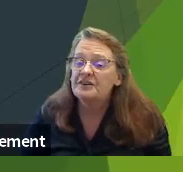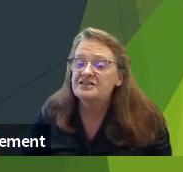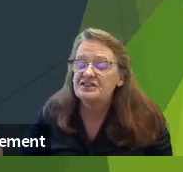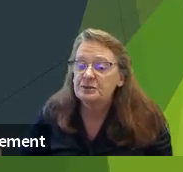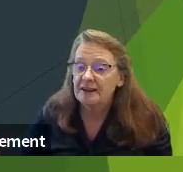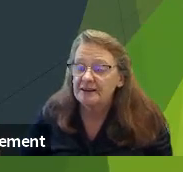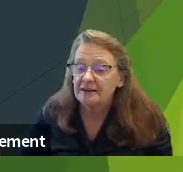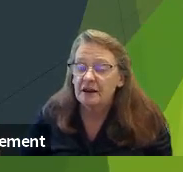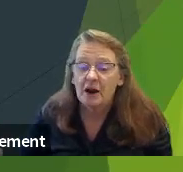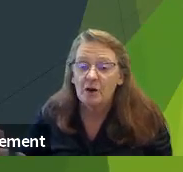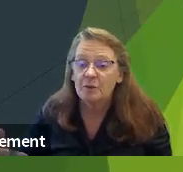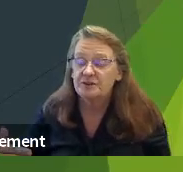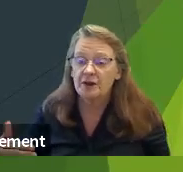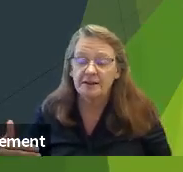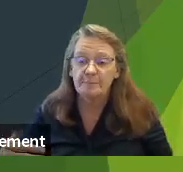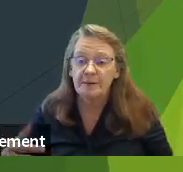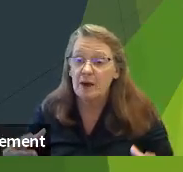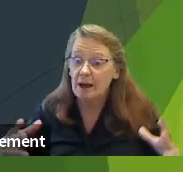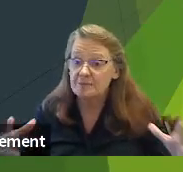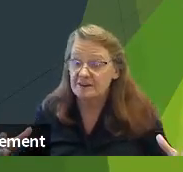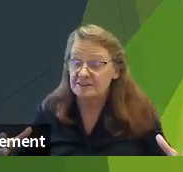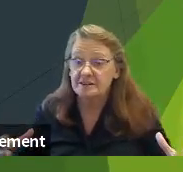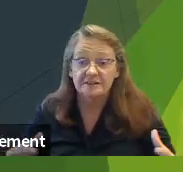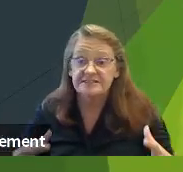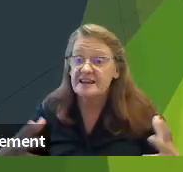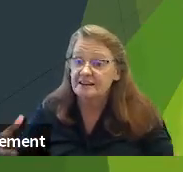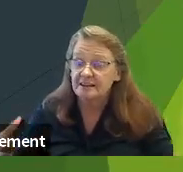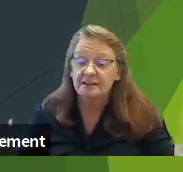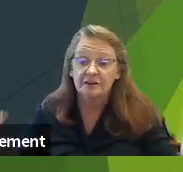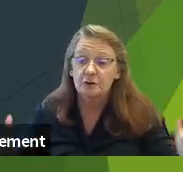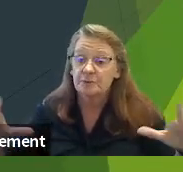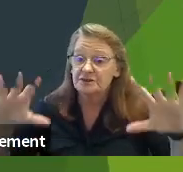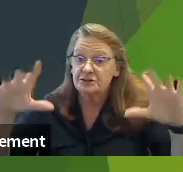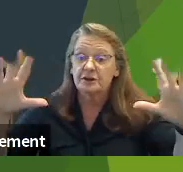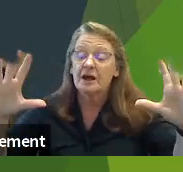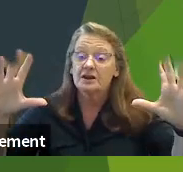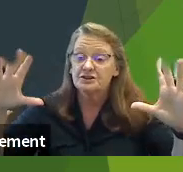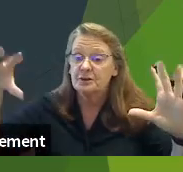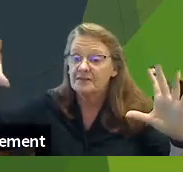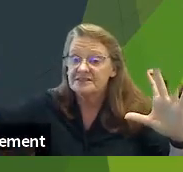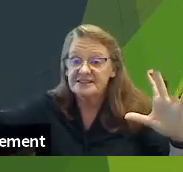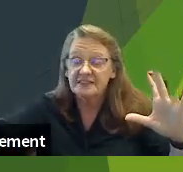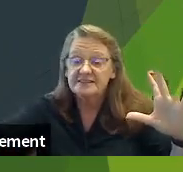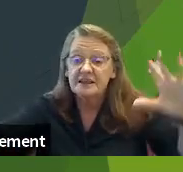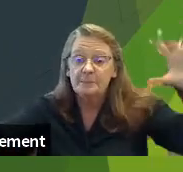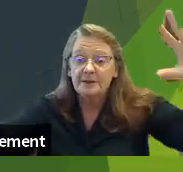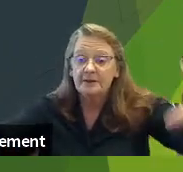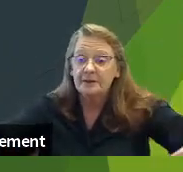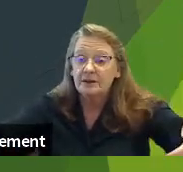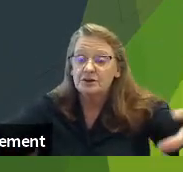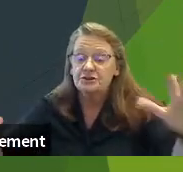How are these things related? Are we talking about objects, the setting in your picture? Do you have to set things